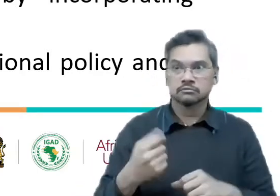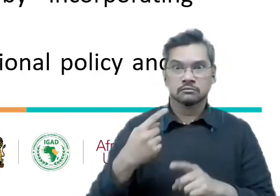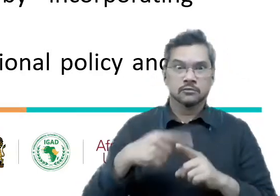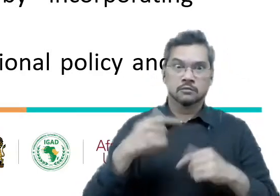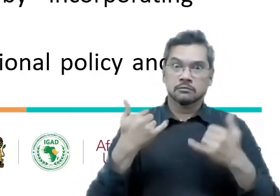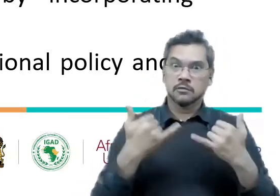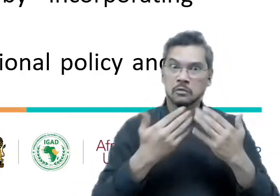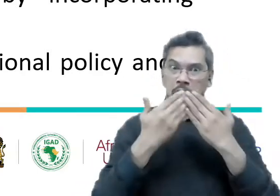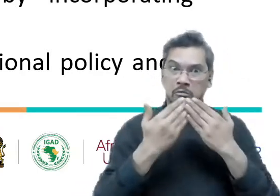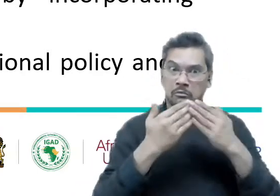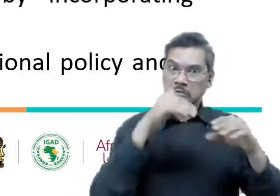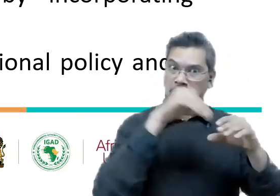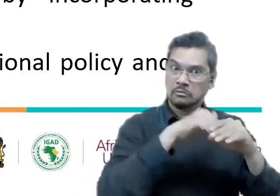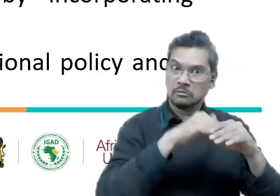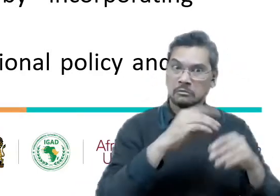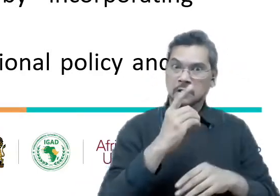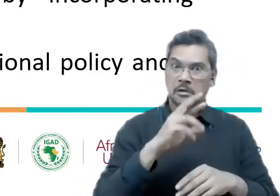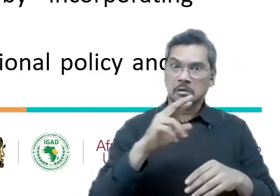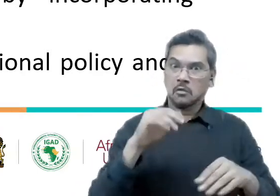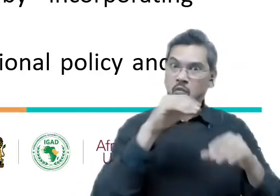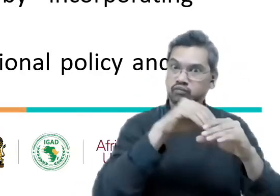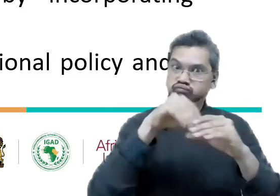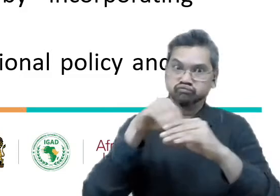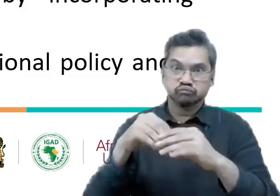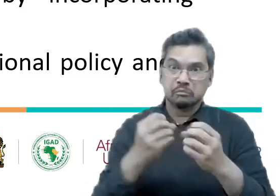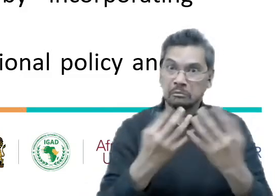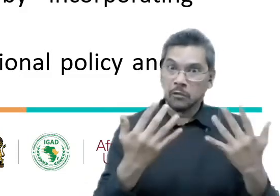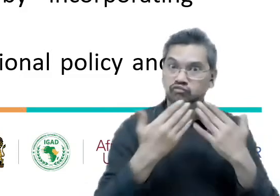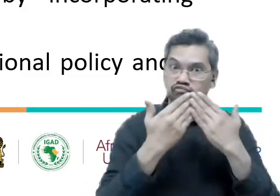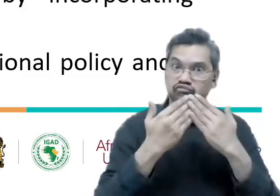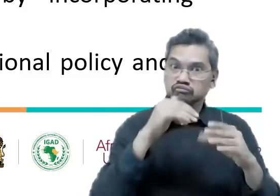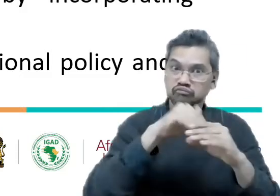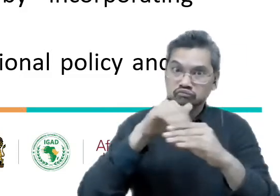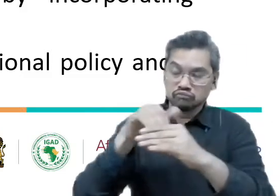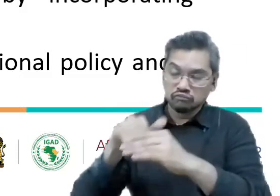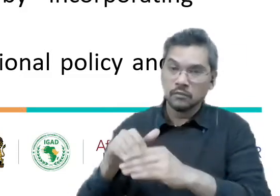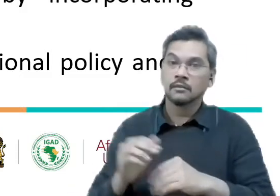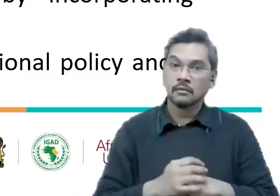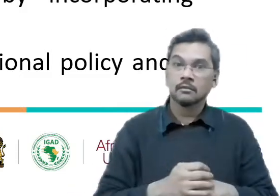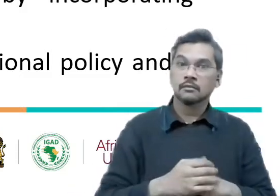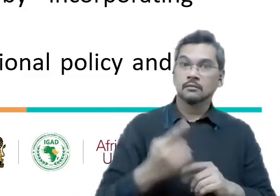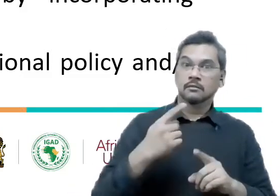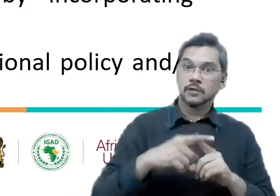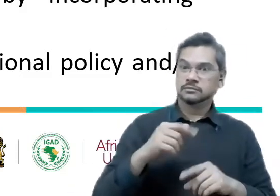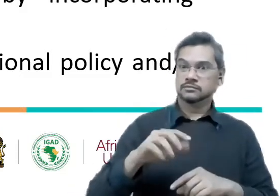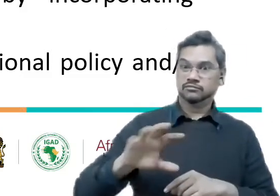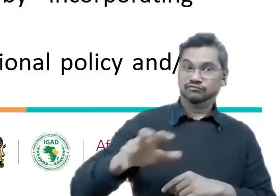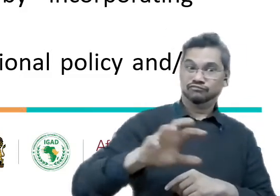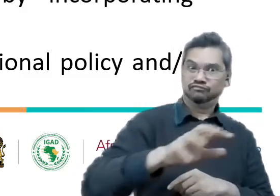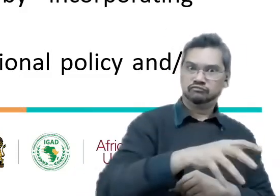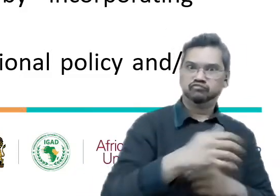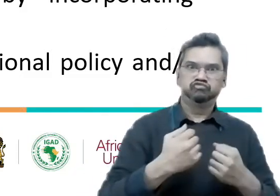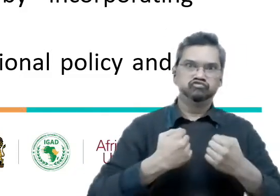and sub-regional assessment are really doing very well as well. So as I said earlier, Regional